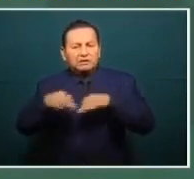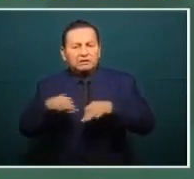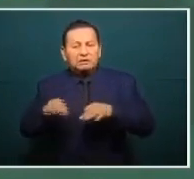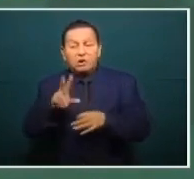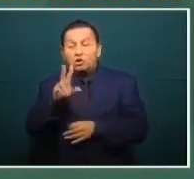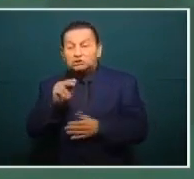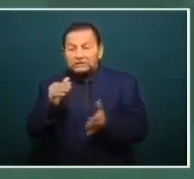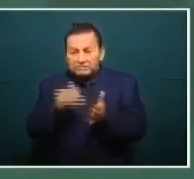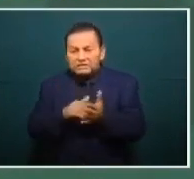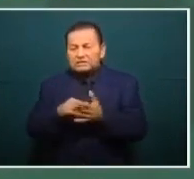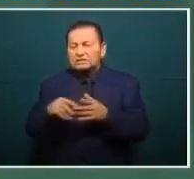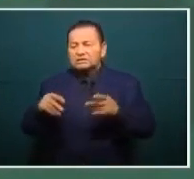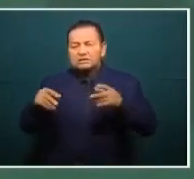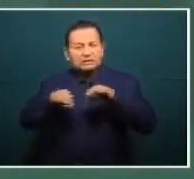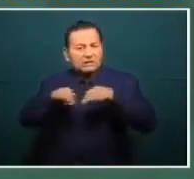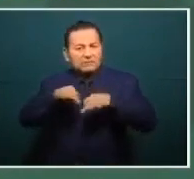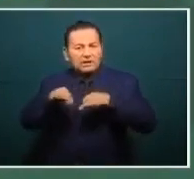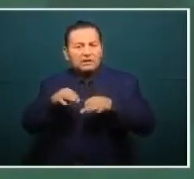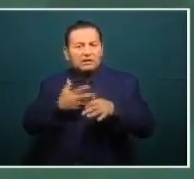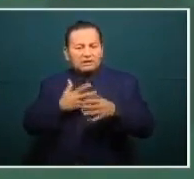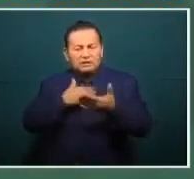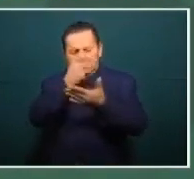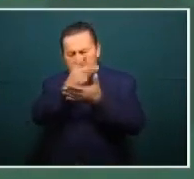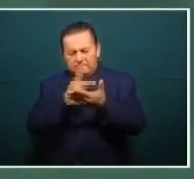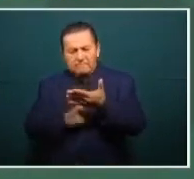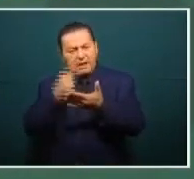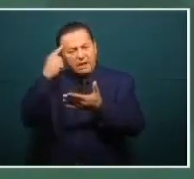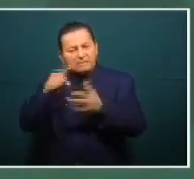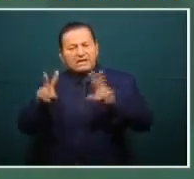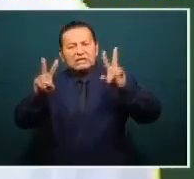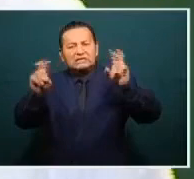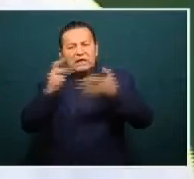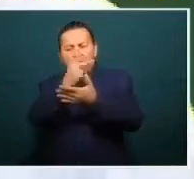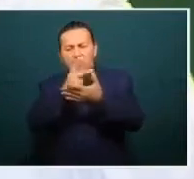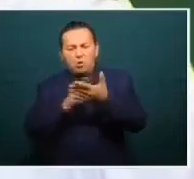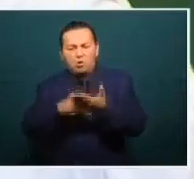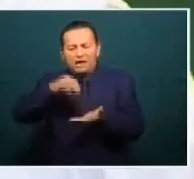And we are paying 800 jornales, or